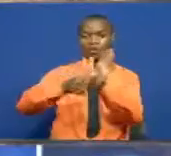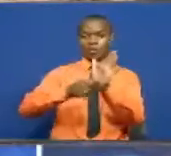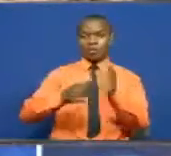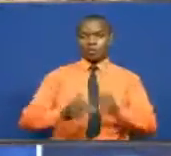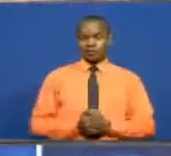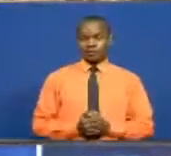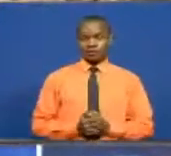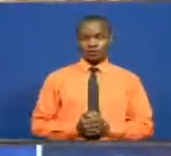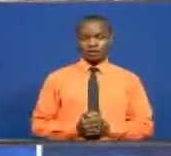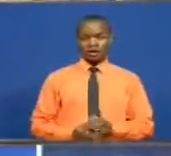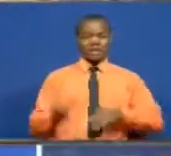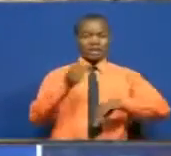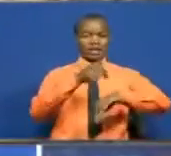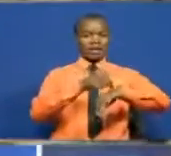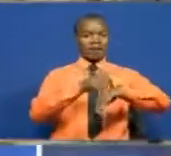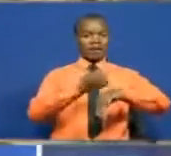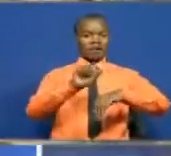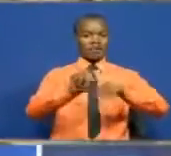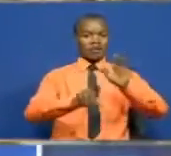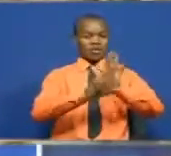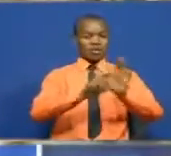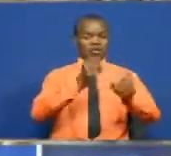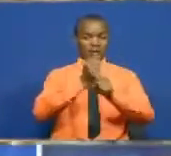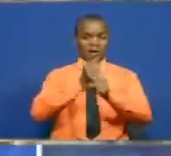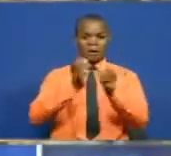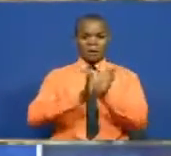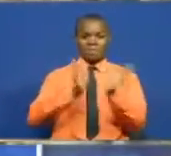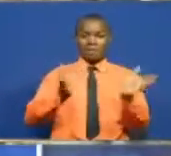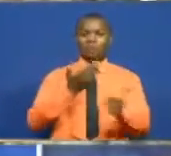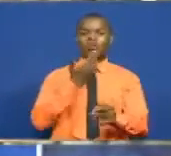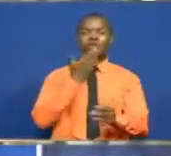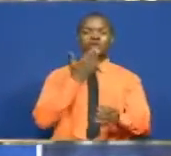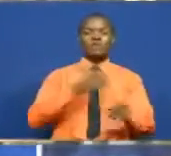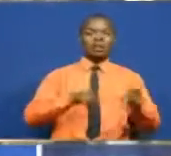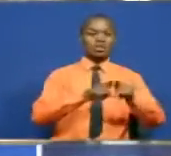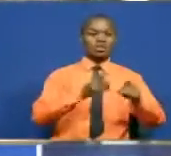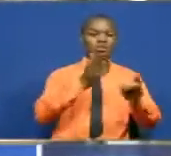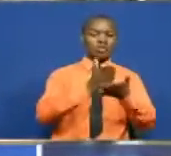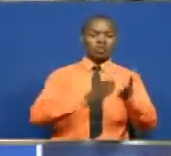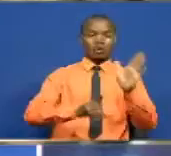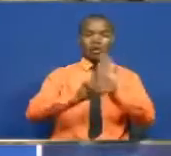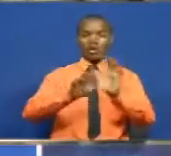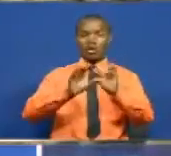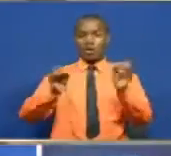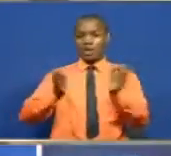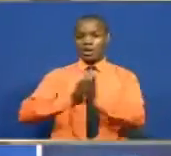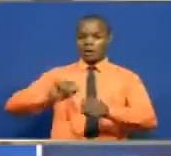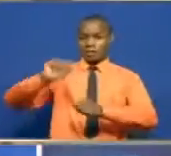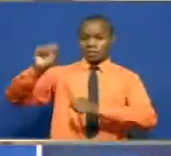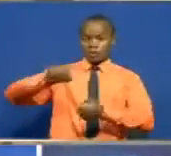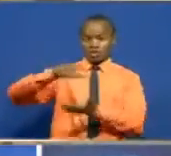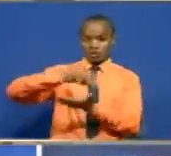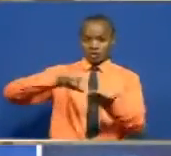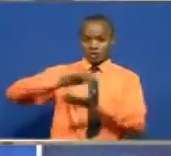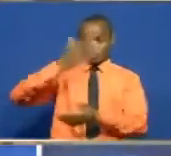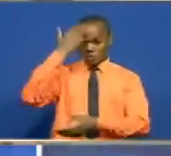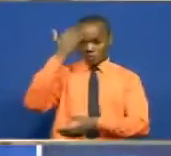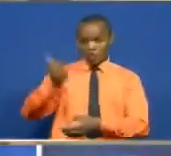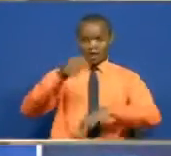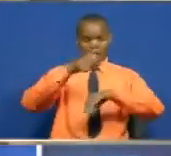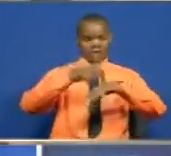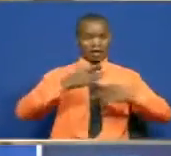state-proposed privatization of 5 loss-making public sugar companies is still mired in legal and political confusion because of varied